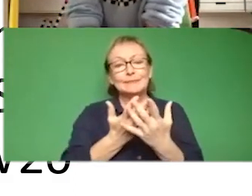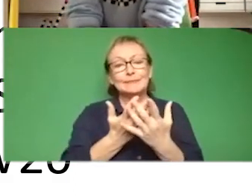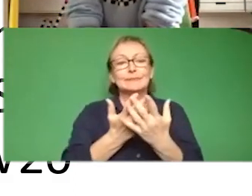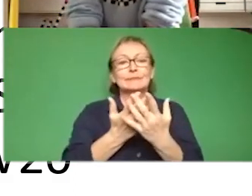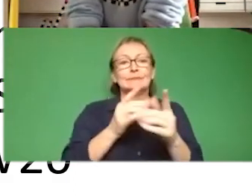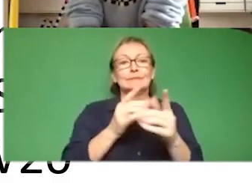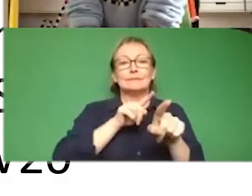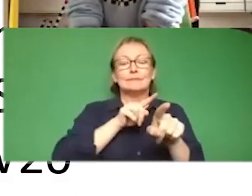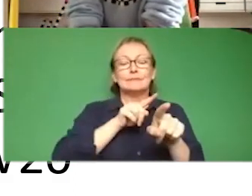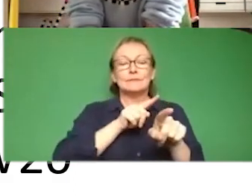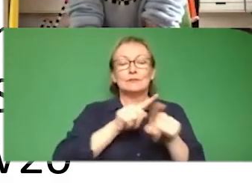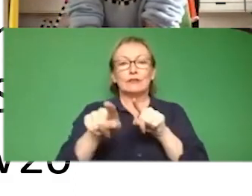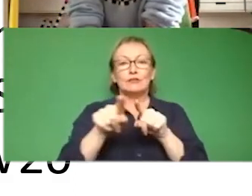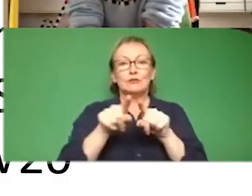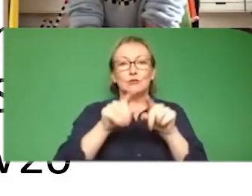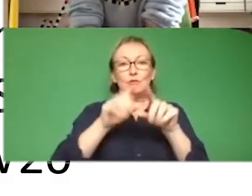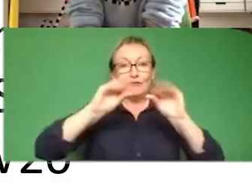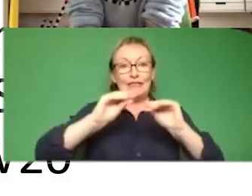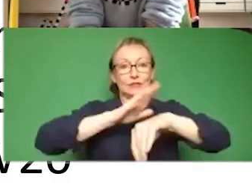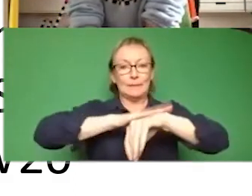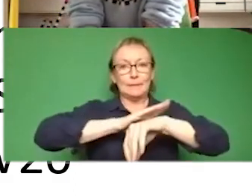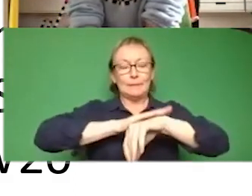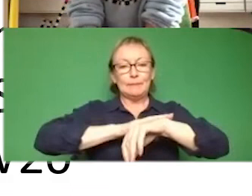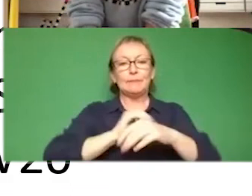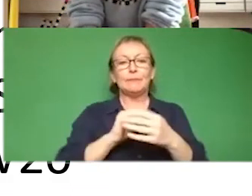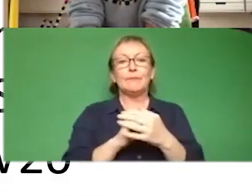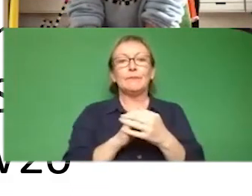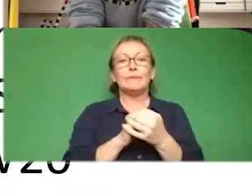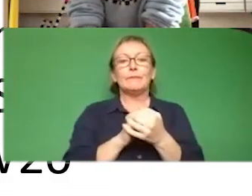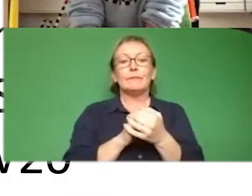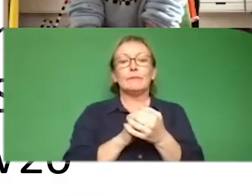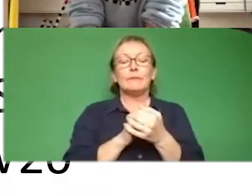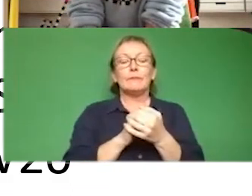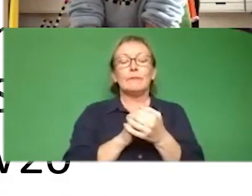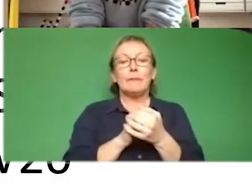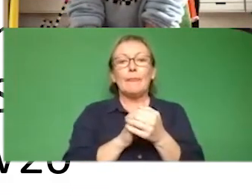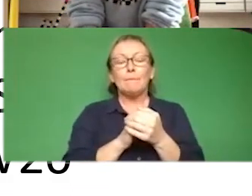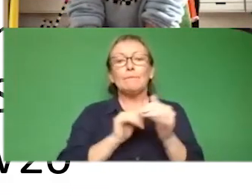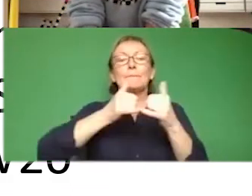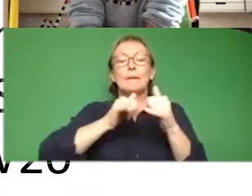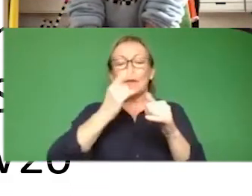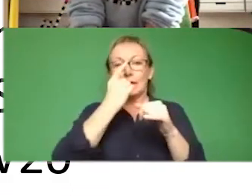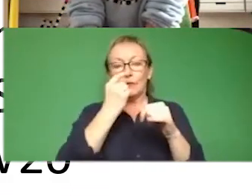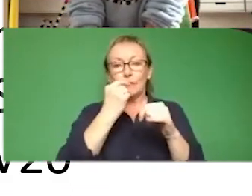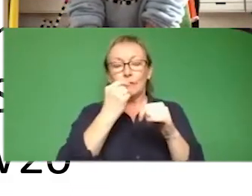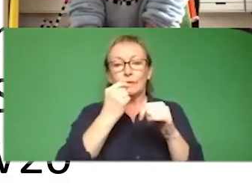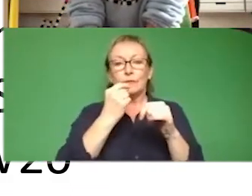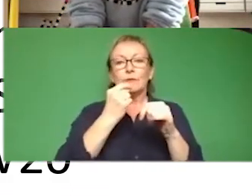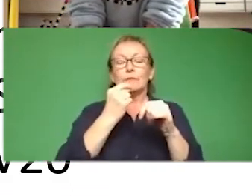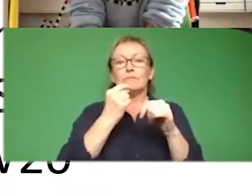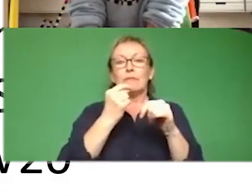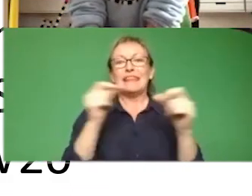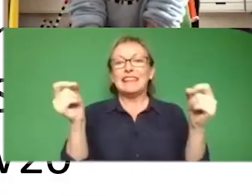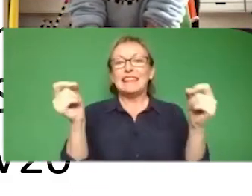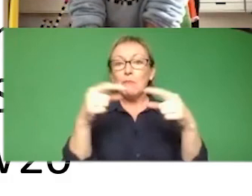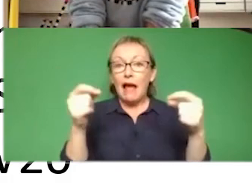time because obviously it's lunchtime. Well, maybe we could do it over. Well, I'm putting April up for it, but maybe we could do a little email